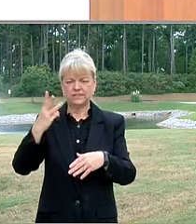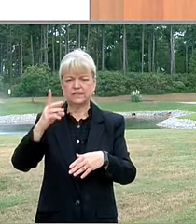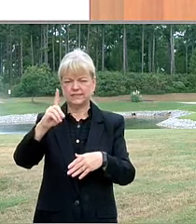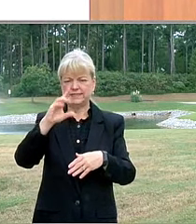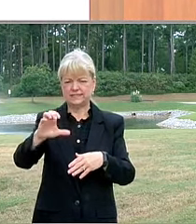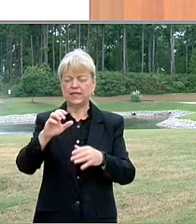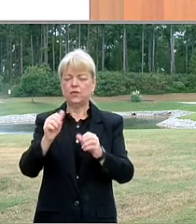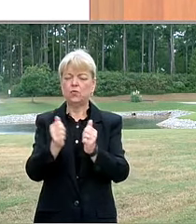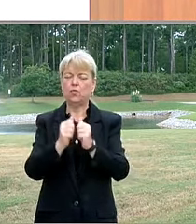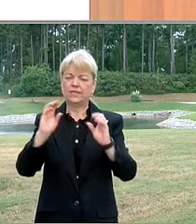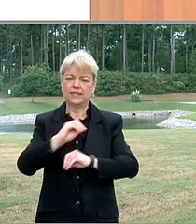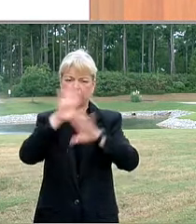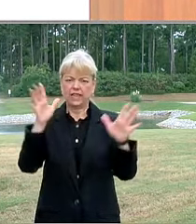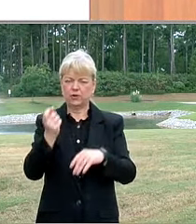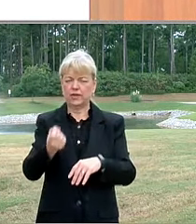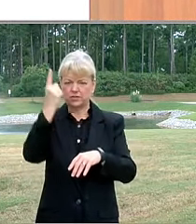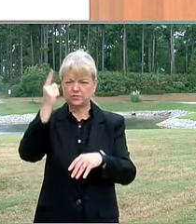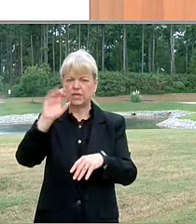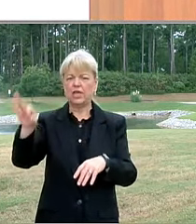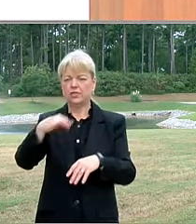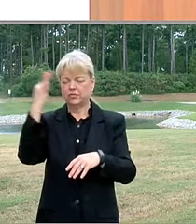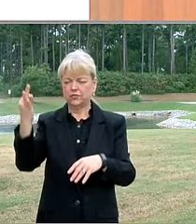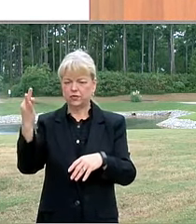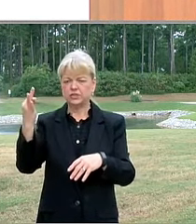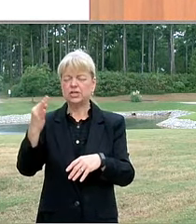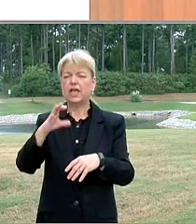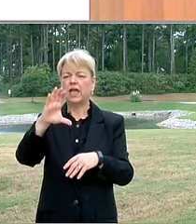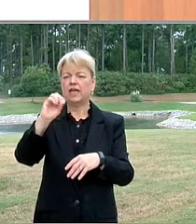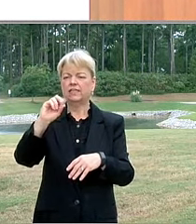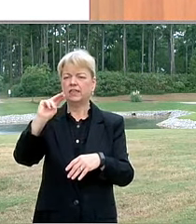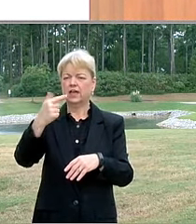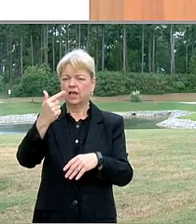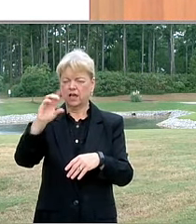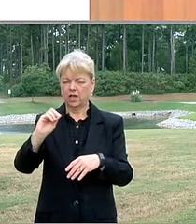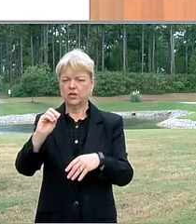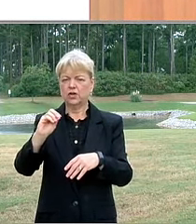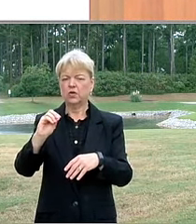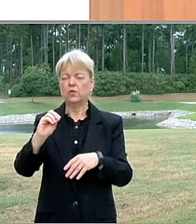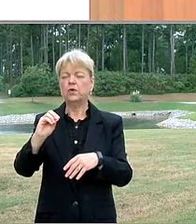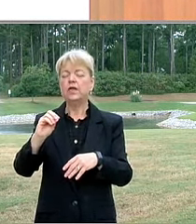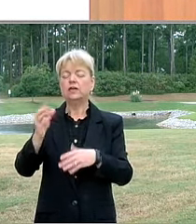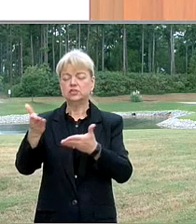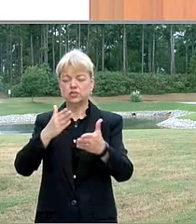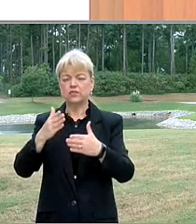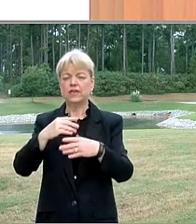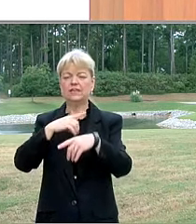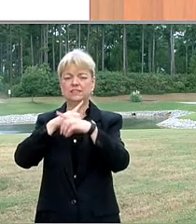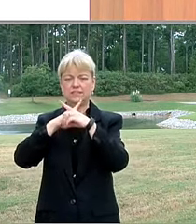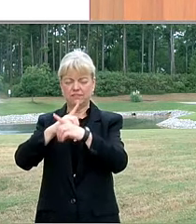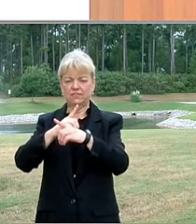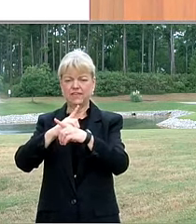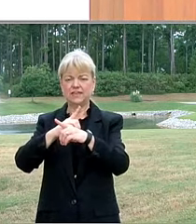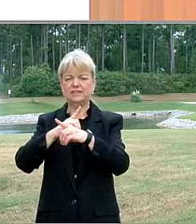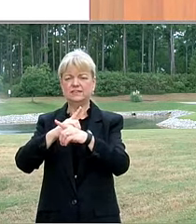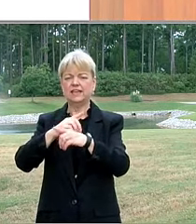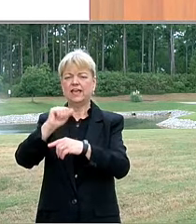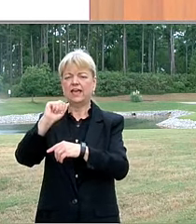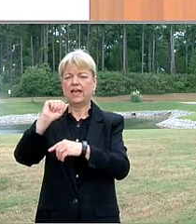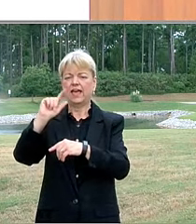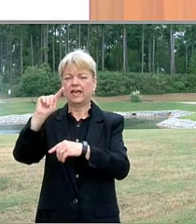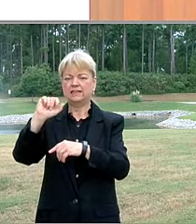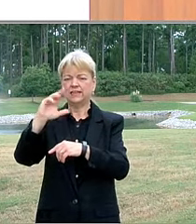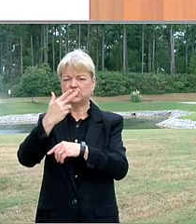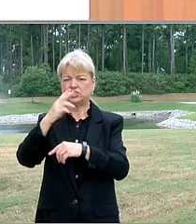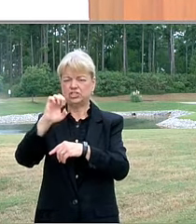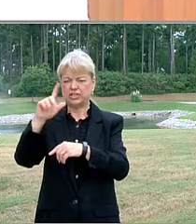clear understandings of the French and Congolese defense priorities while serving as the defense attaché in both countries. And he